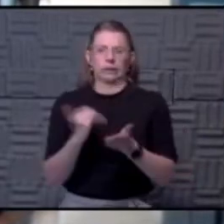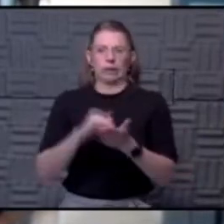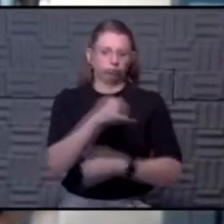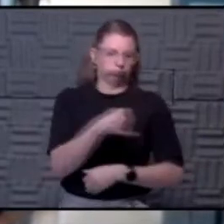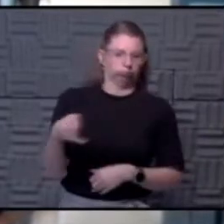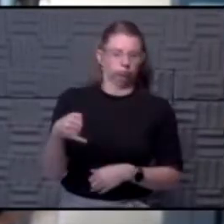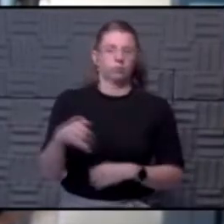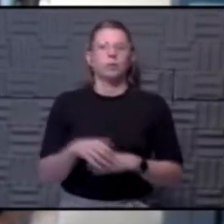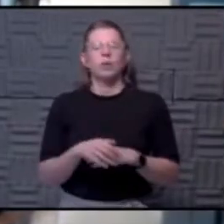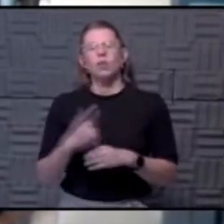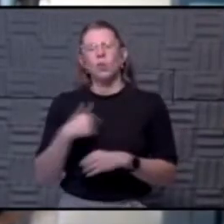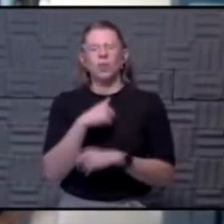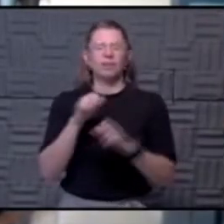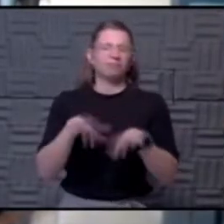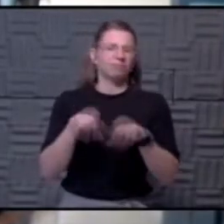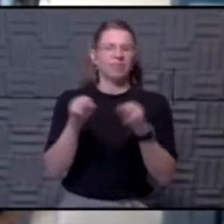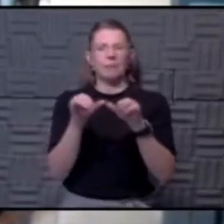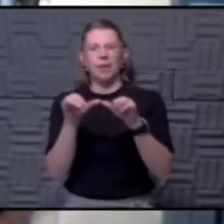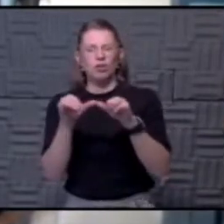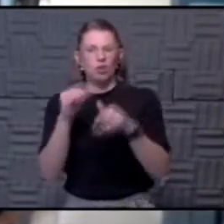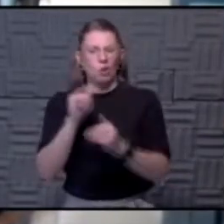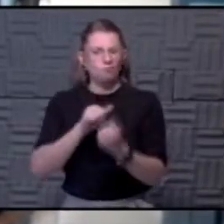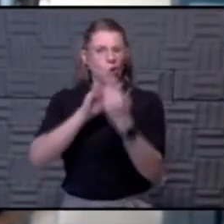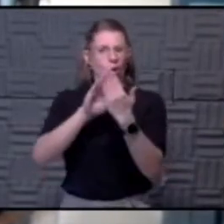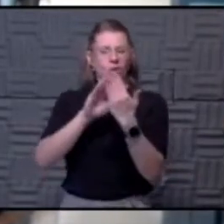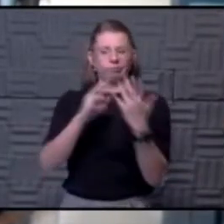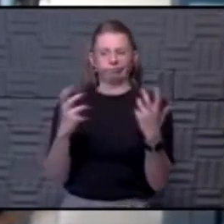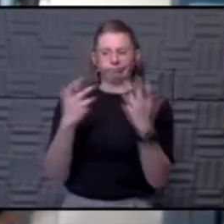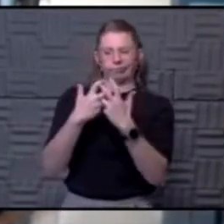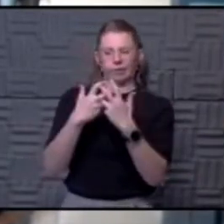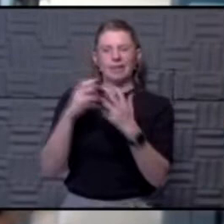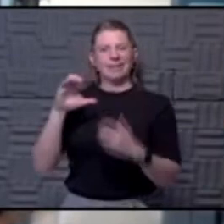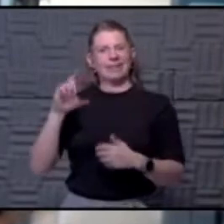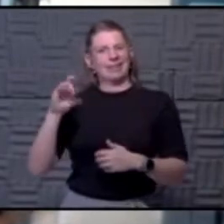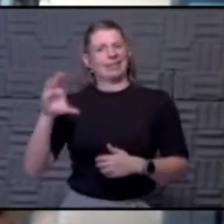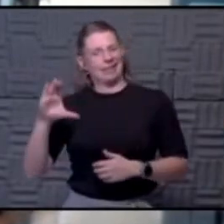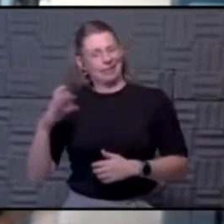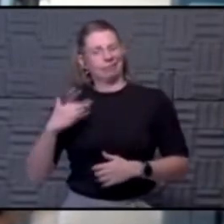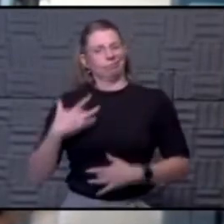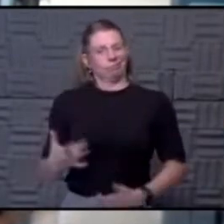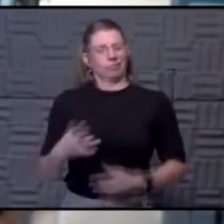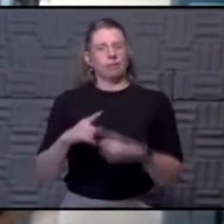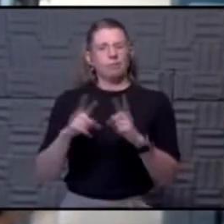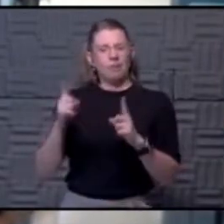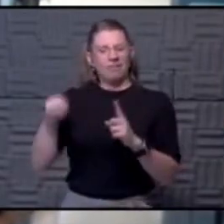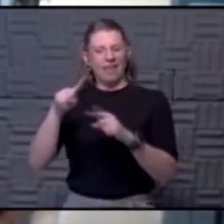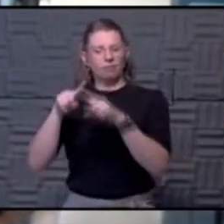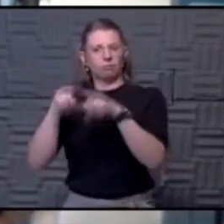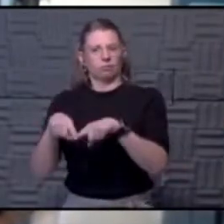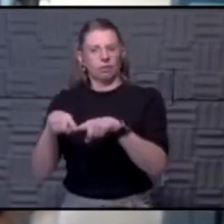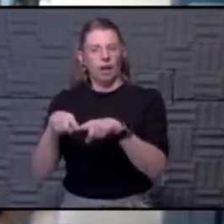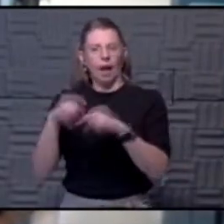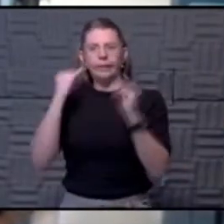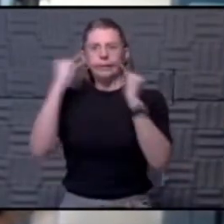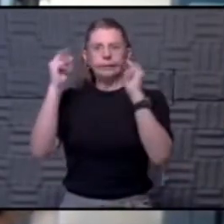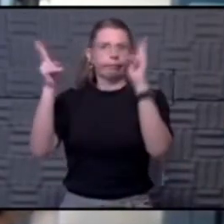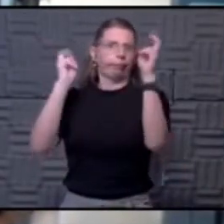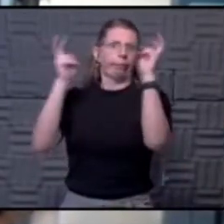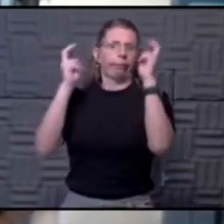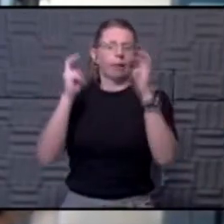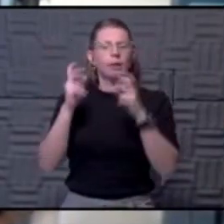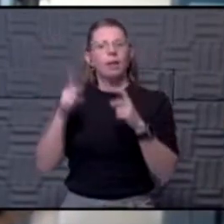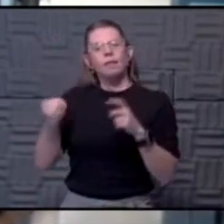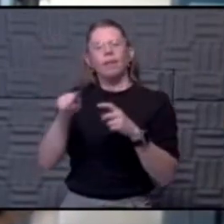We typically align ourselves with the CDC because they don't base it just on ideas pulled from the air. They base it on the